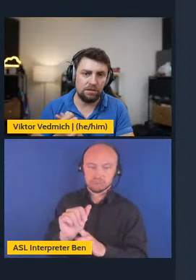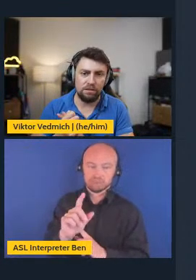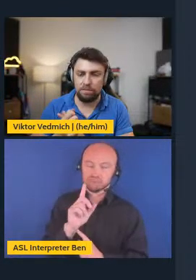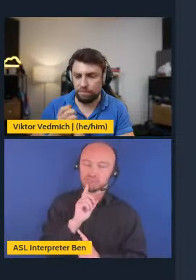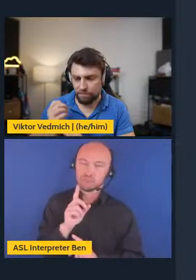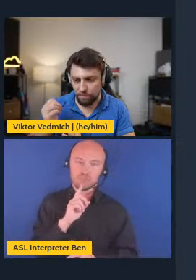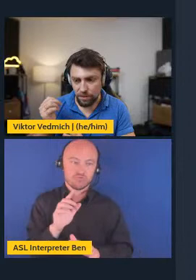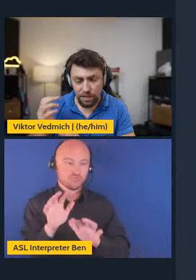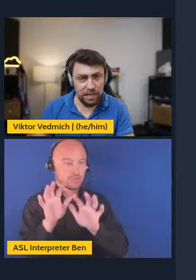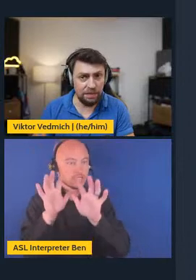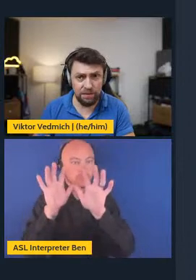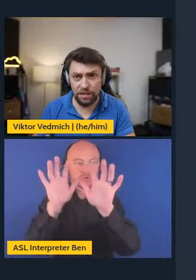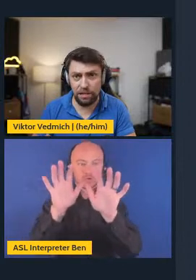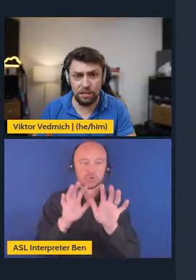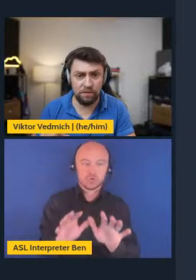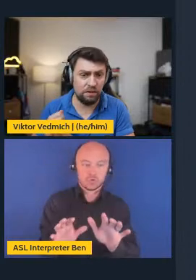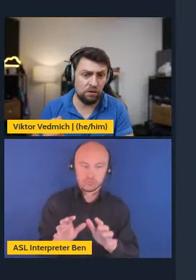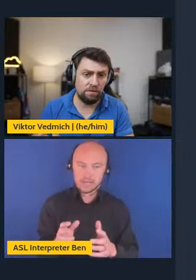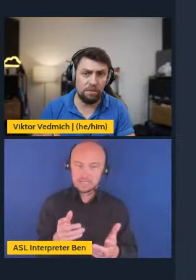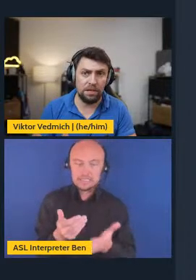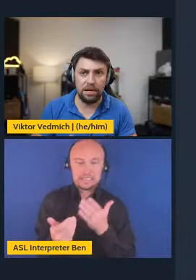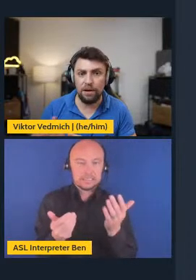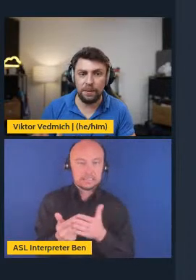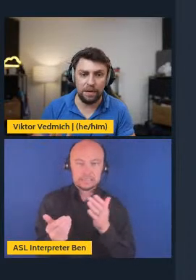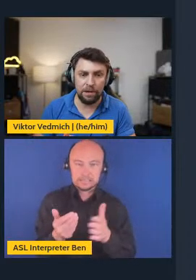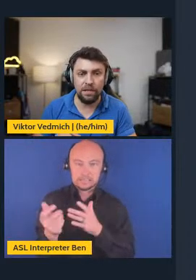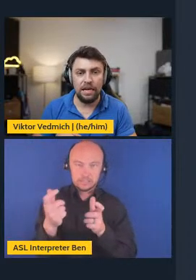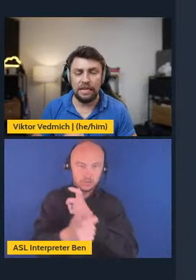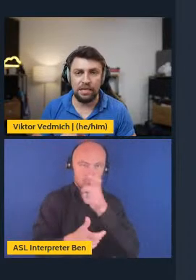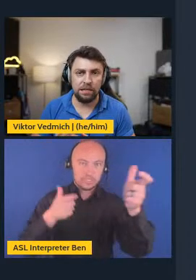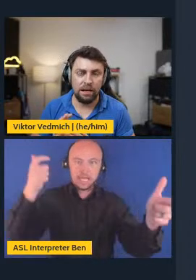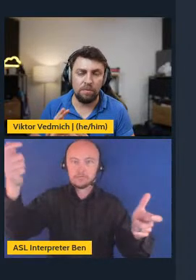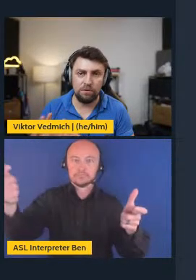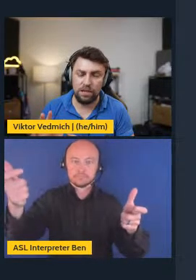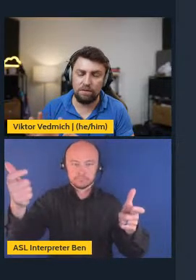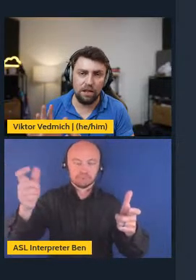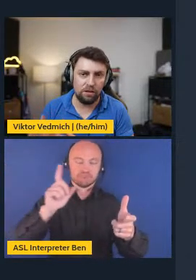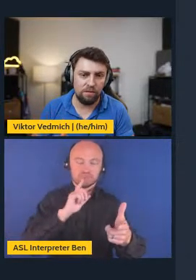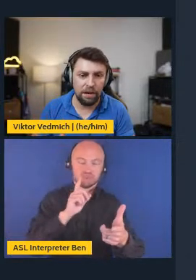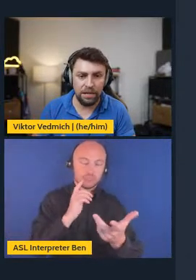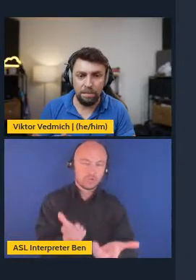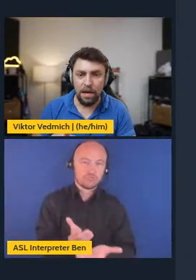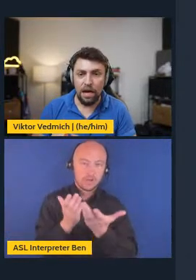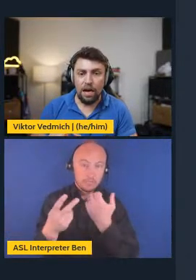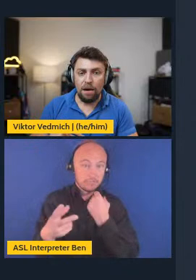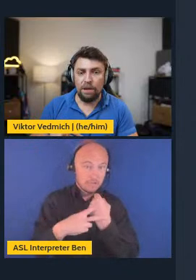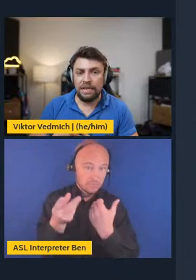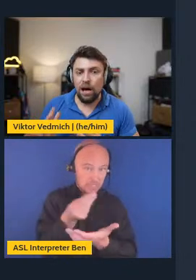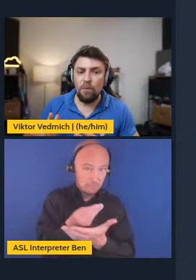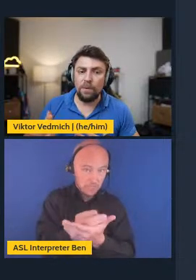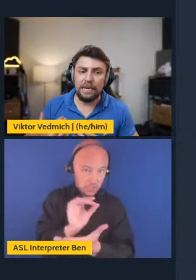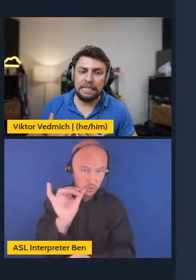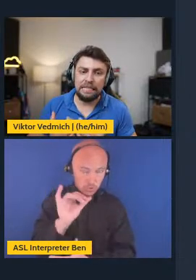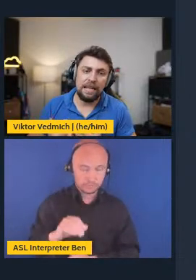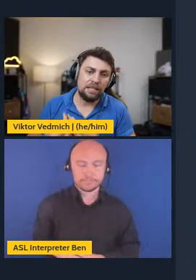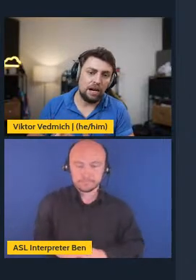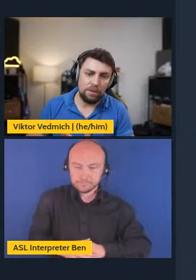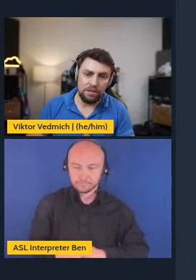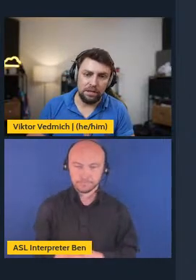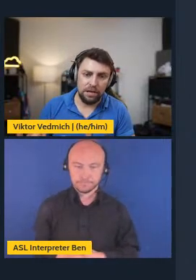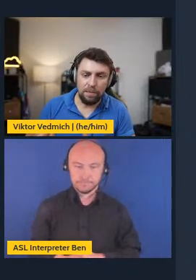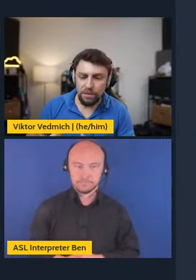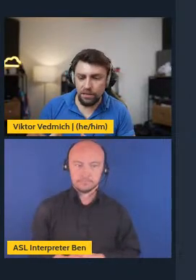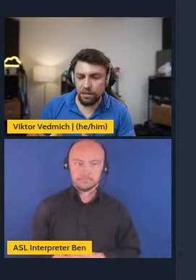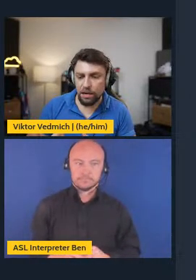great cluster scaler. If you're not familiar, I highly recommend, and can help you save a lot of money. But how we can install